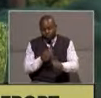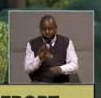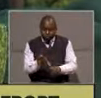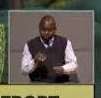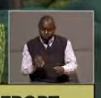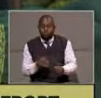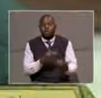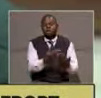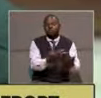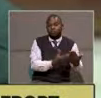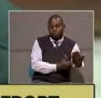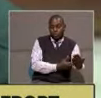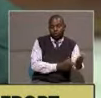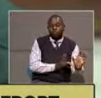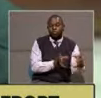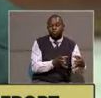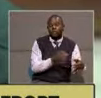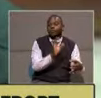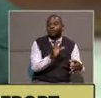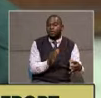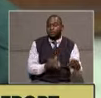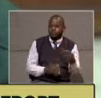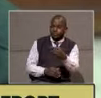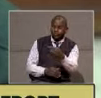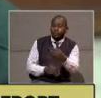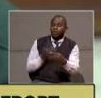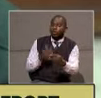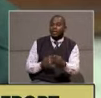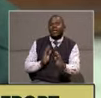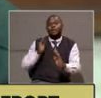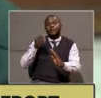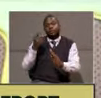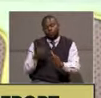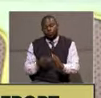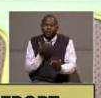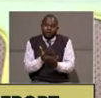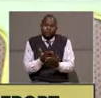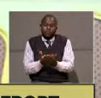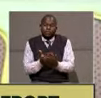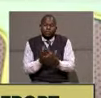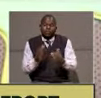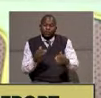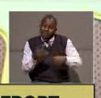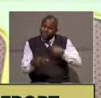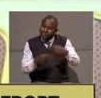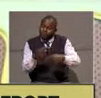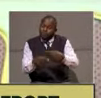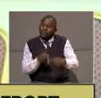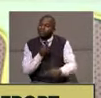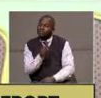the majority report of the committee. No, what I intended to do is to question, to ask, to request, was this process